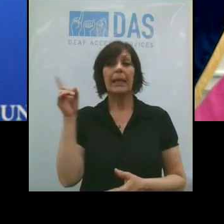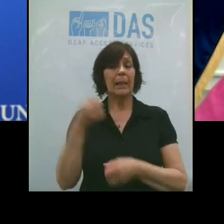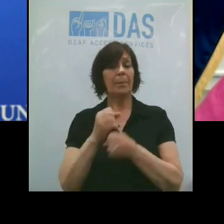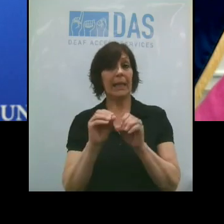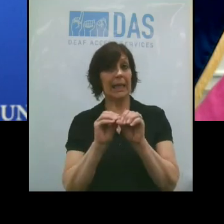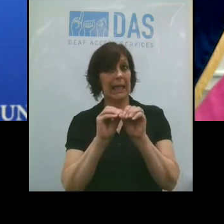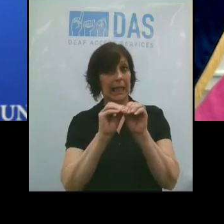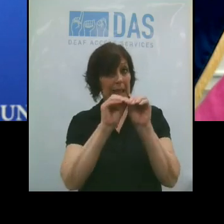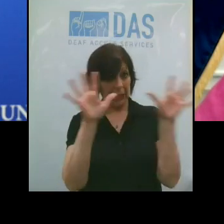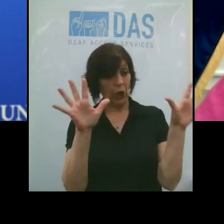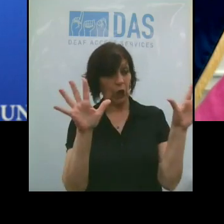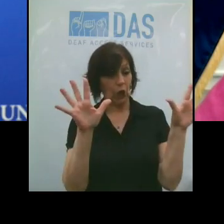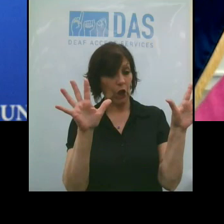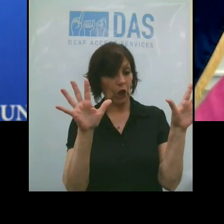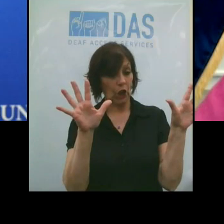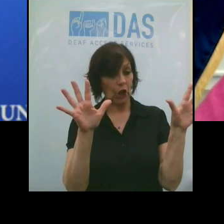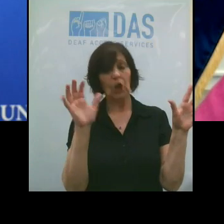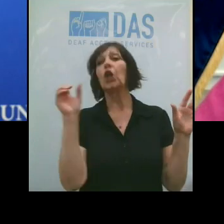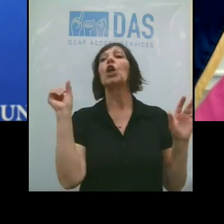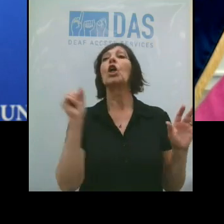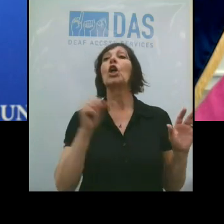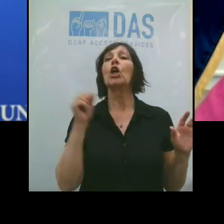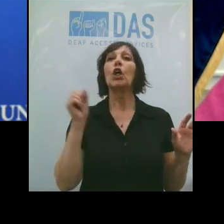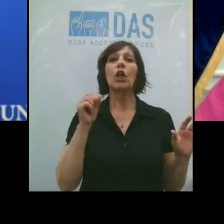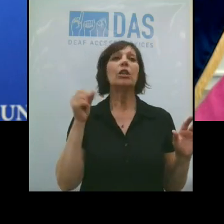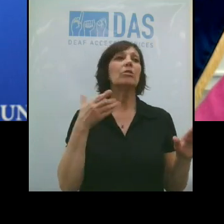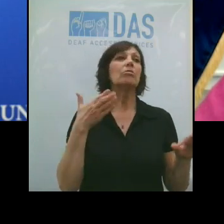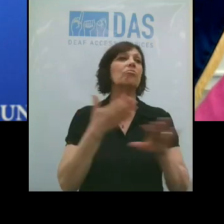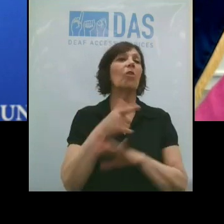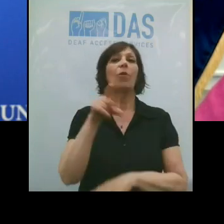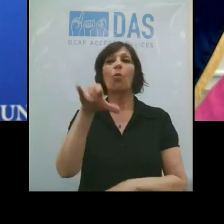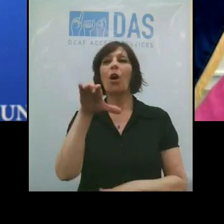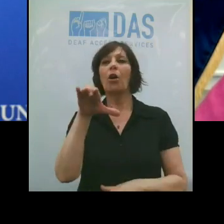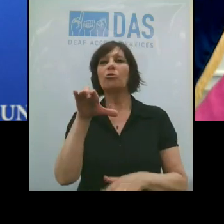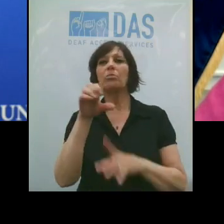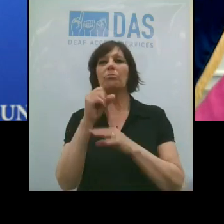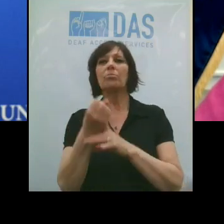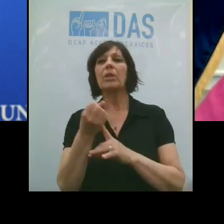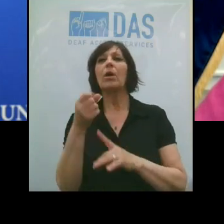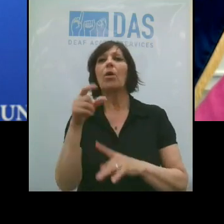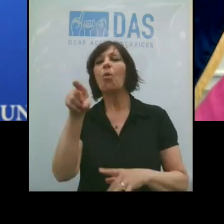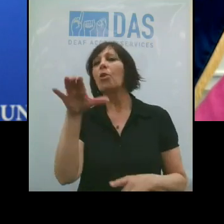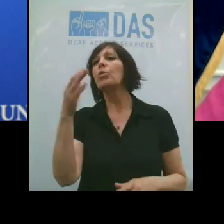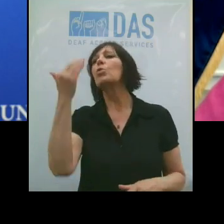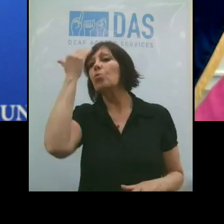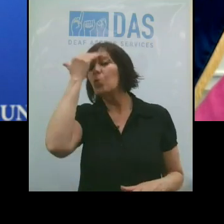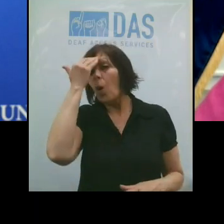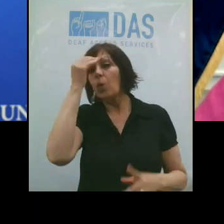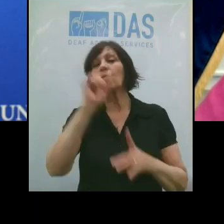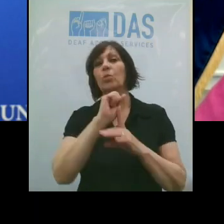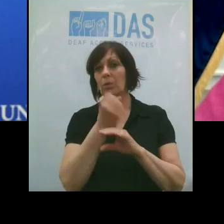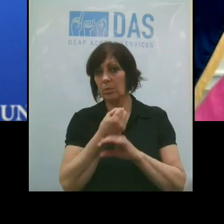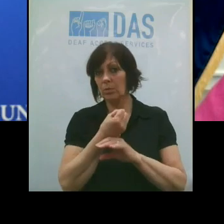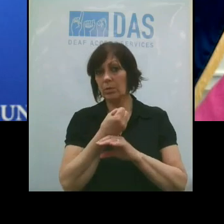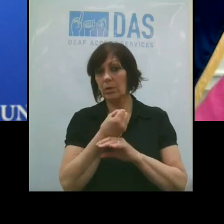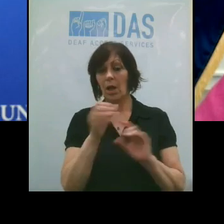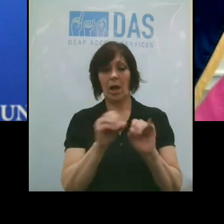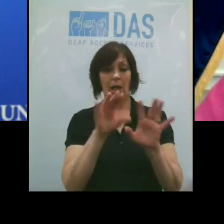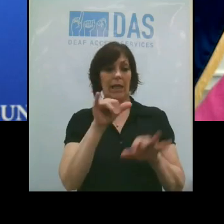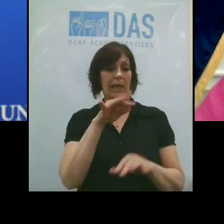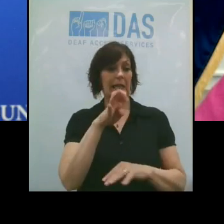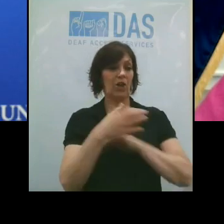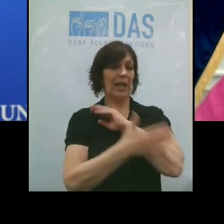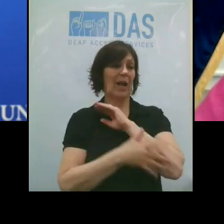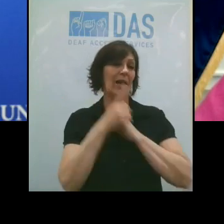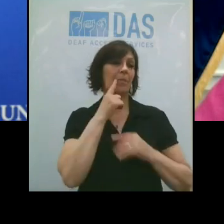that while there's over 100 cases in the state, there are 100 known cases. Obviously, Erie County is looking at a